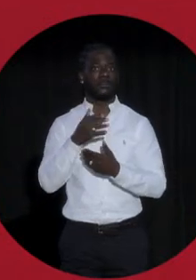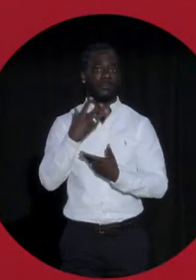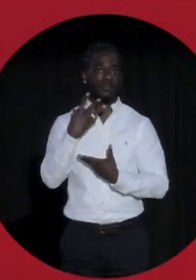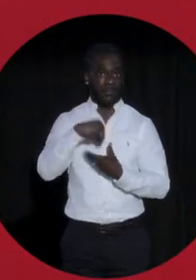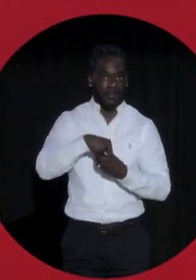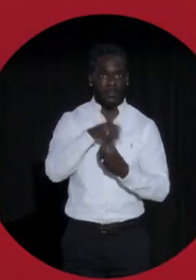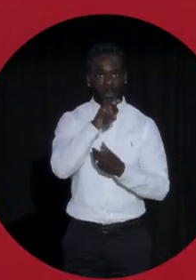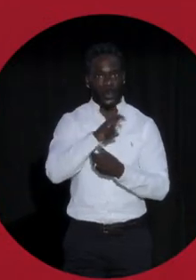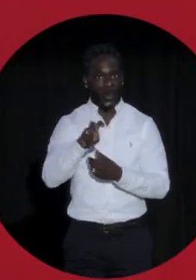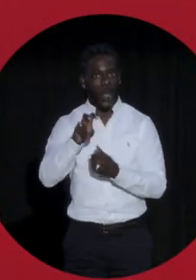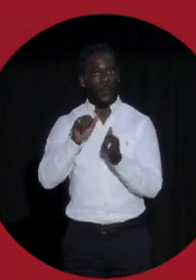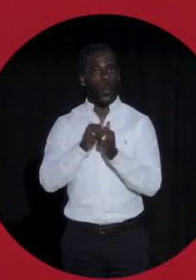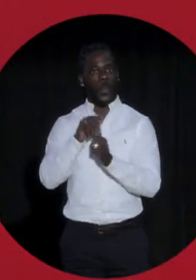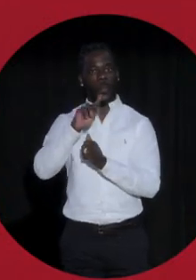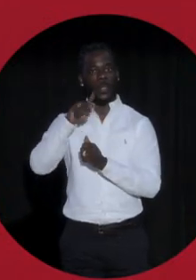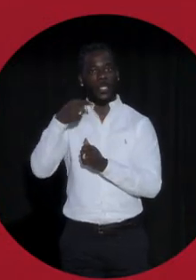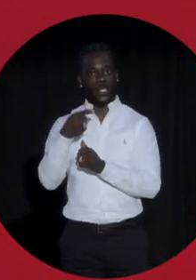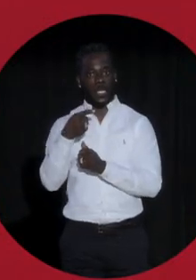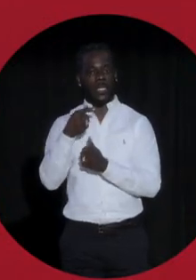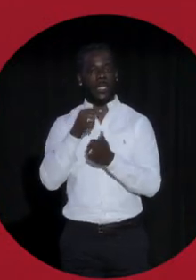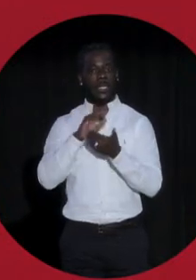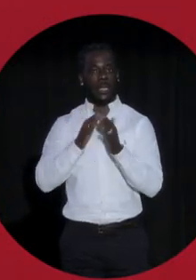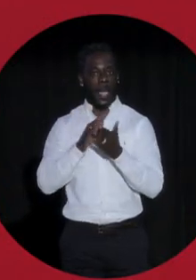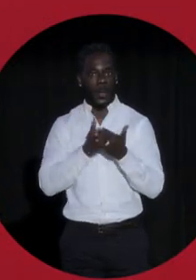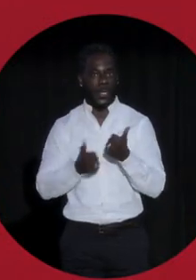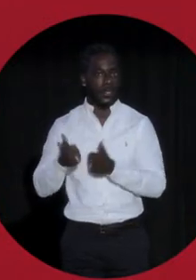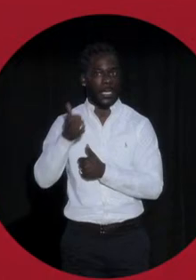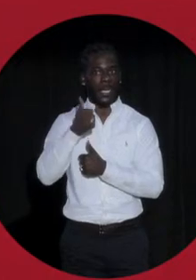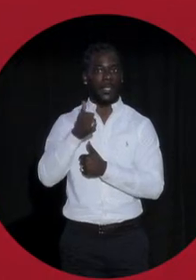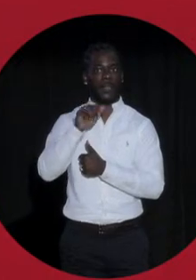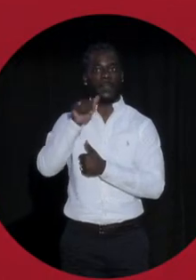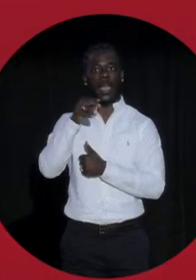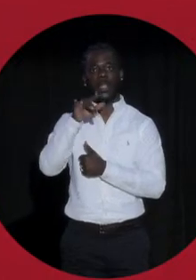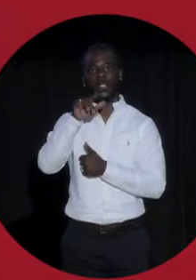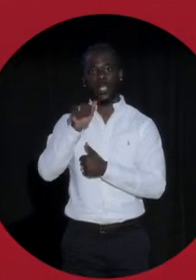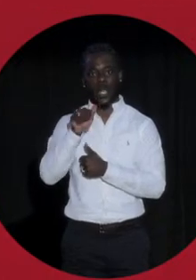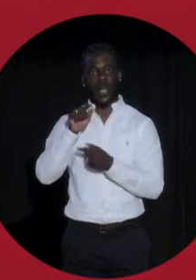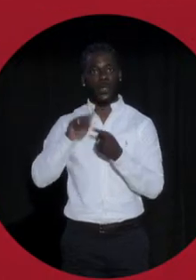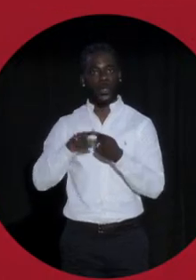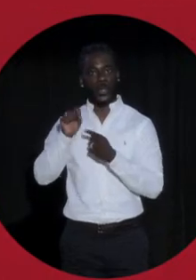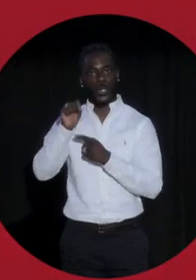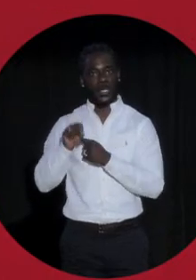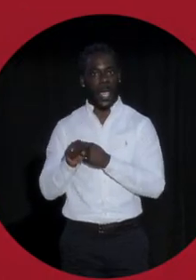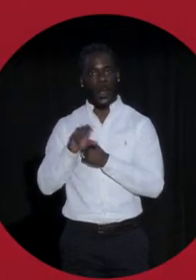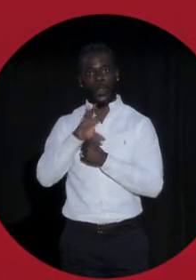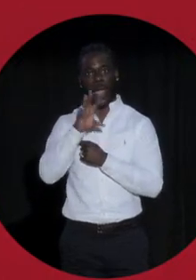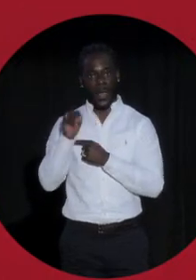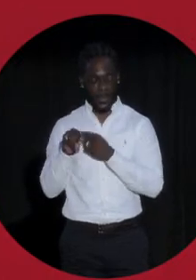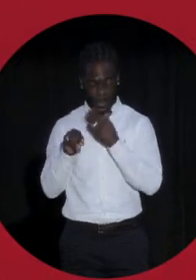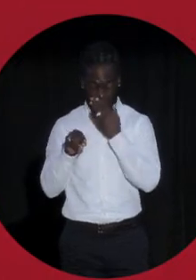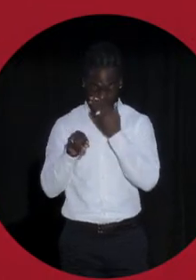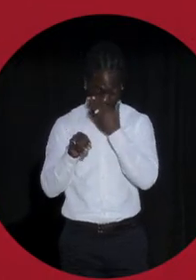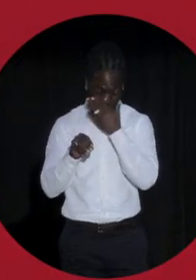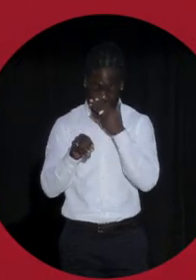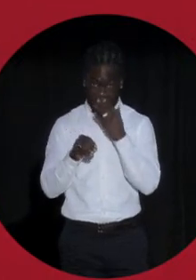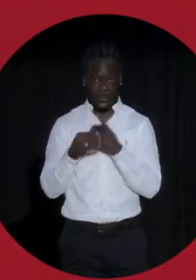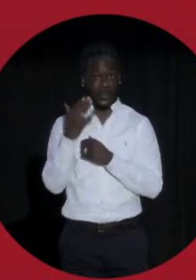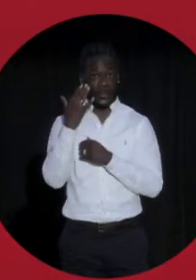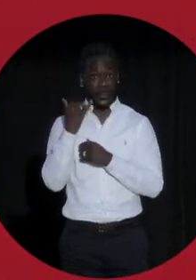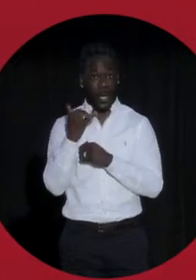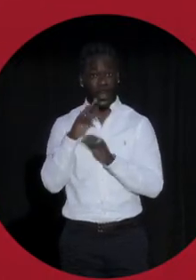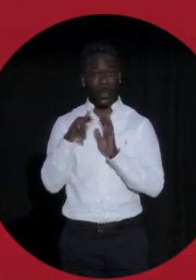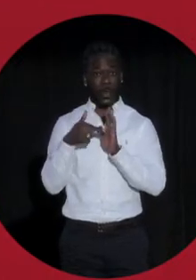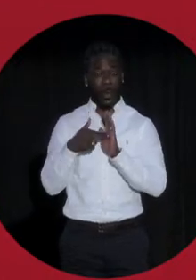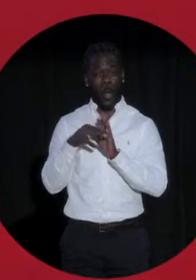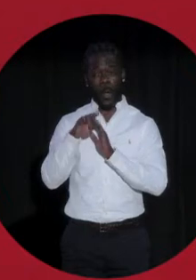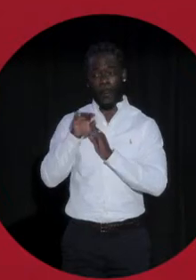travel with Prince George's County Executive Angela Alsobrooks to South Africa, specifically to the Royal